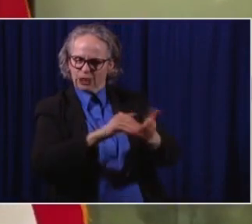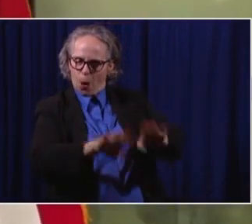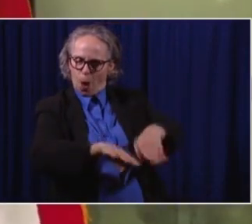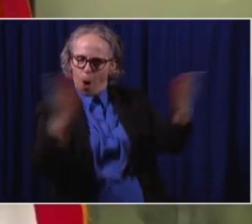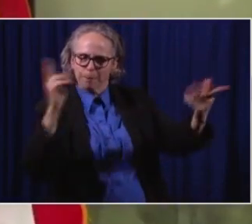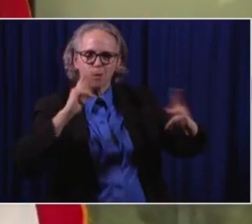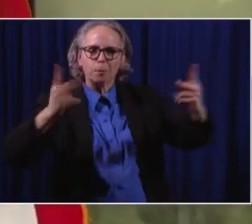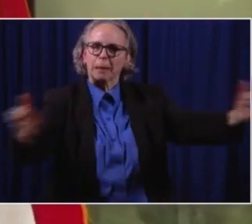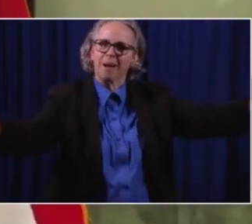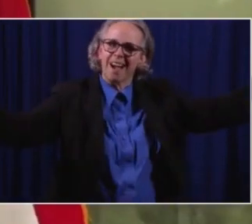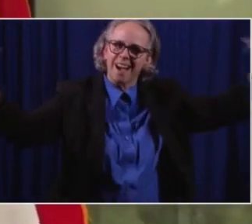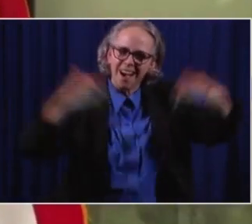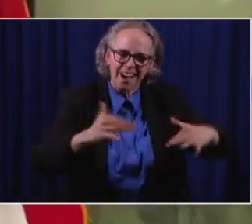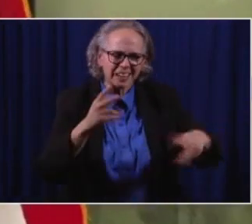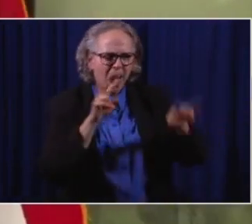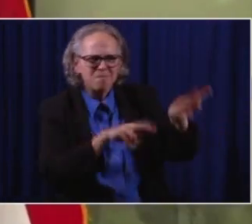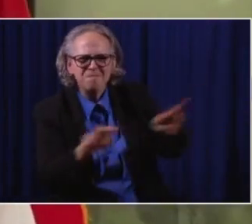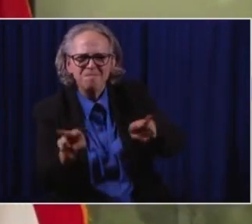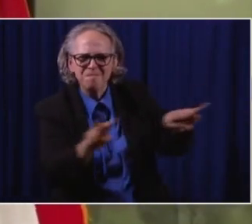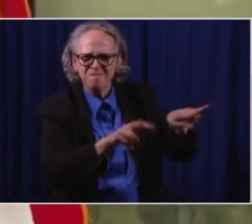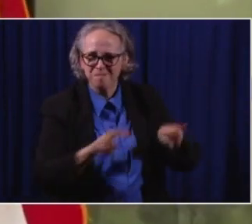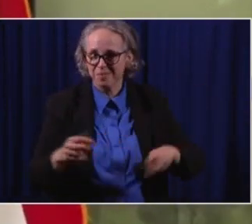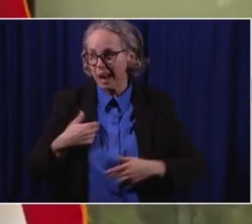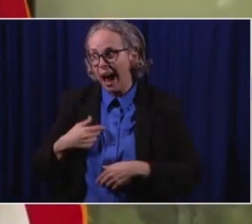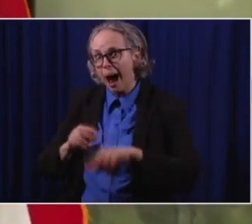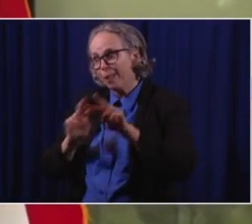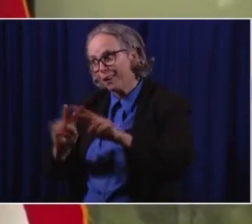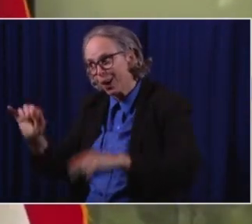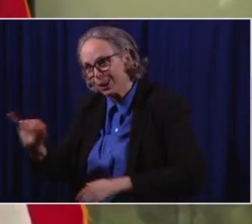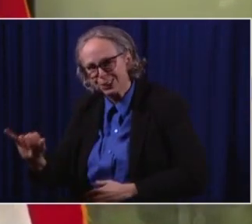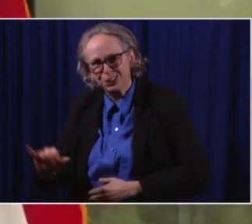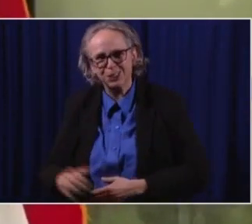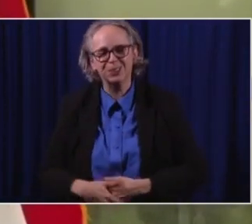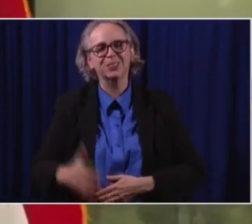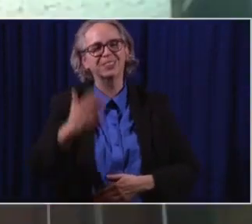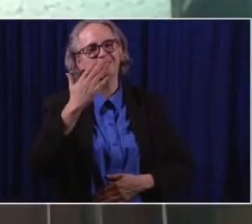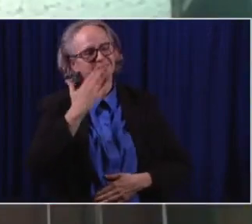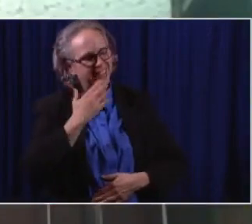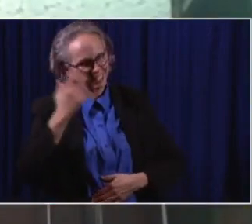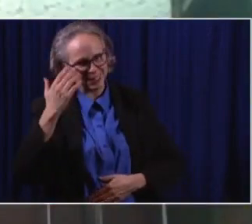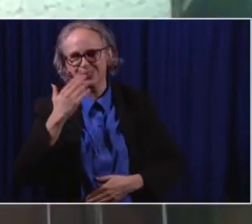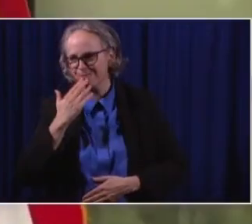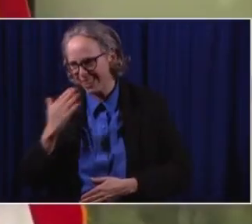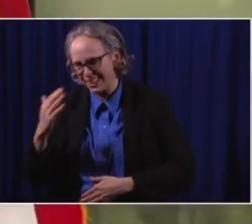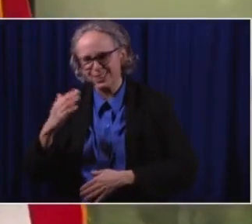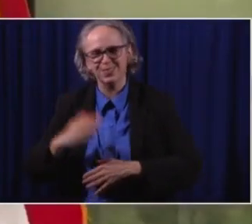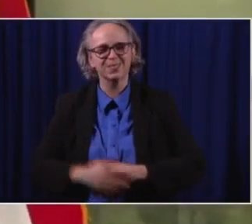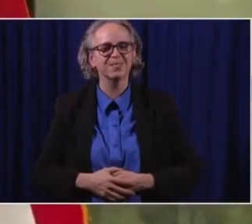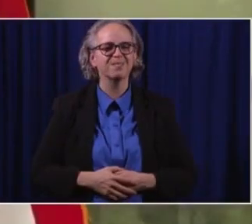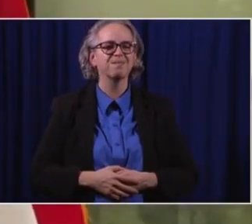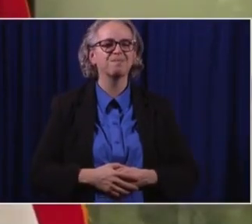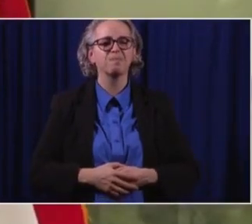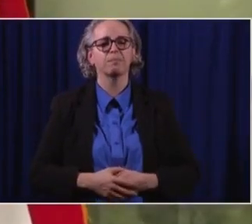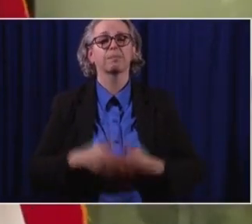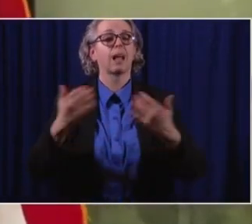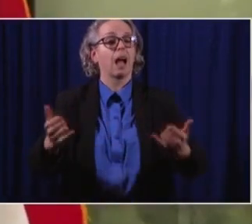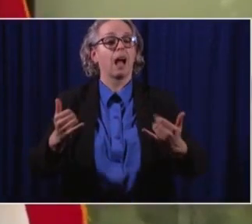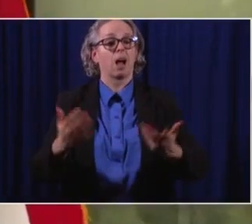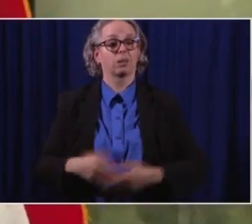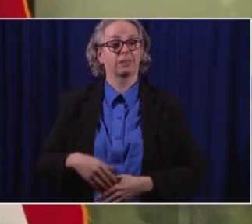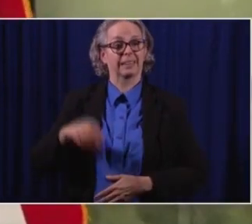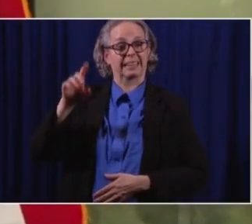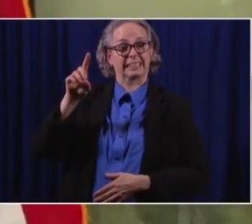come see it. We look forward to that too. Thank you, Governor. We appreciate it. Thank you very much. Let me now turn to Dayton. I bring